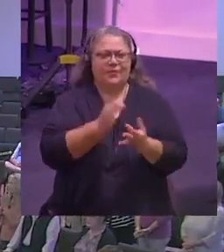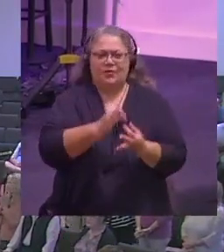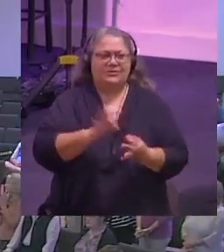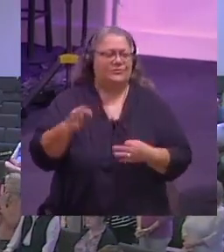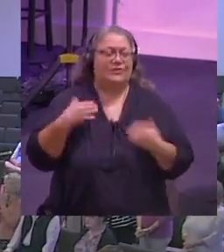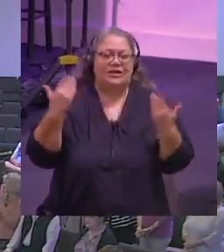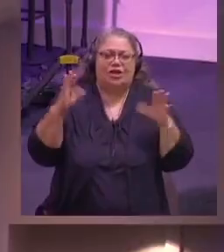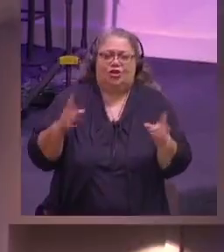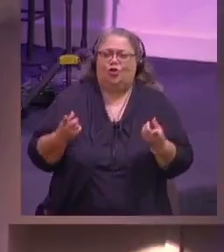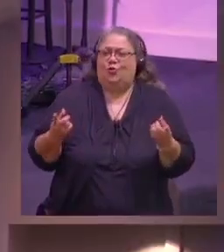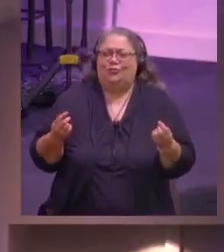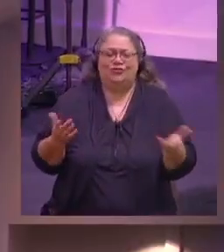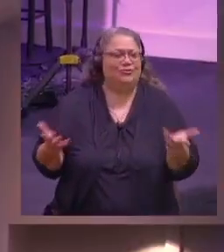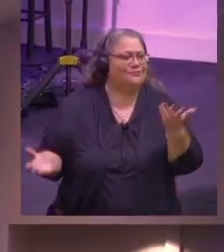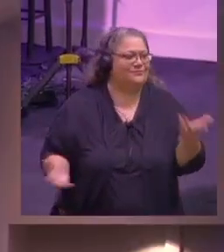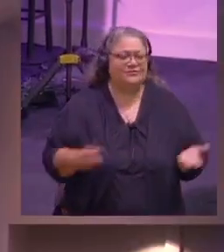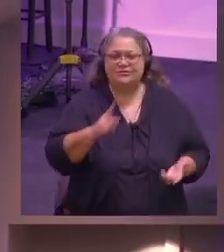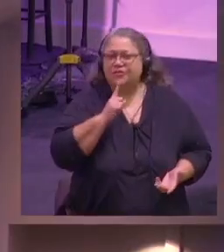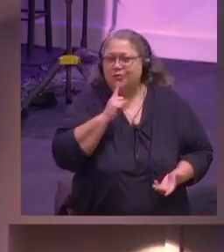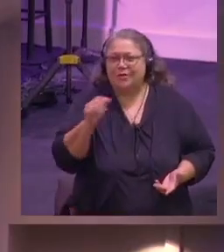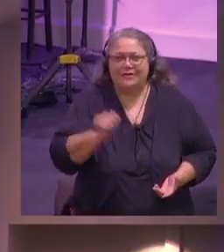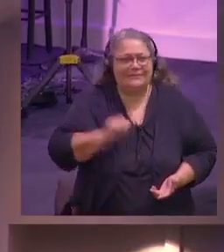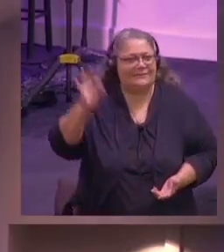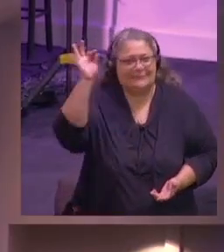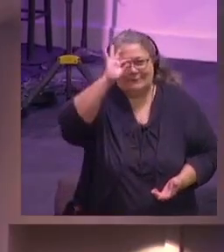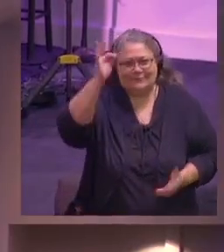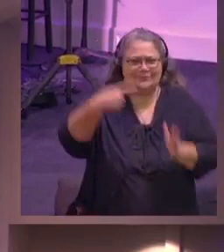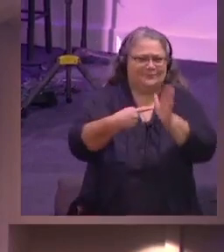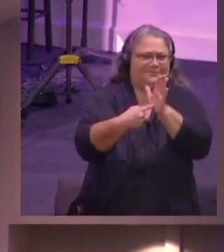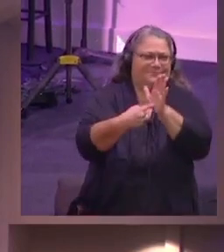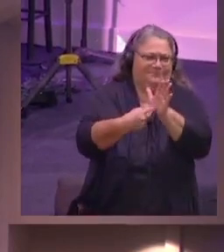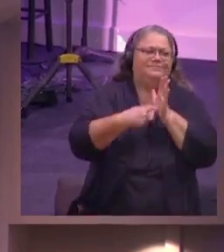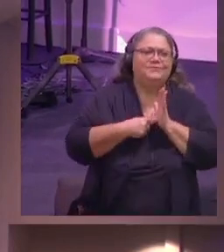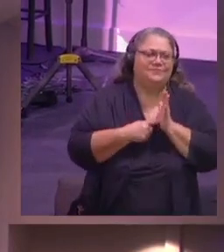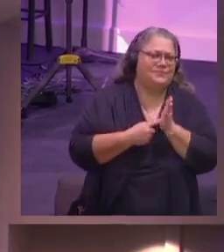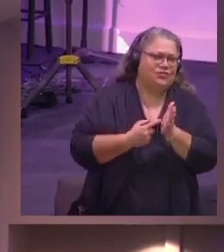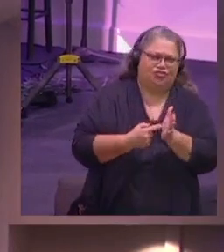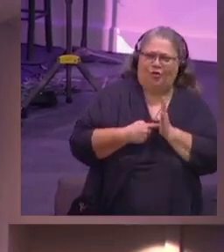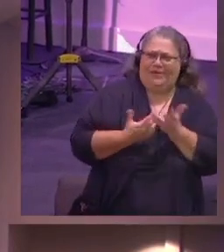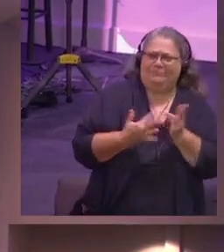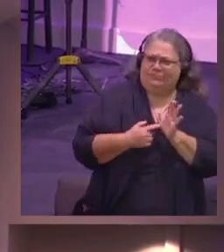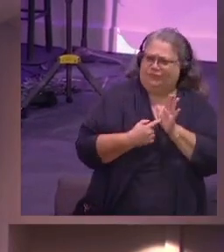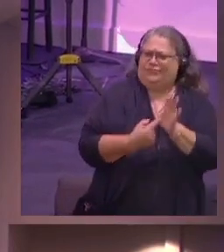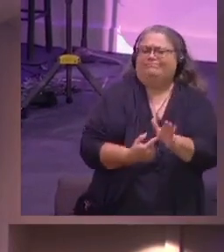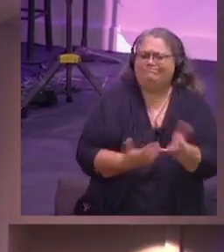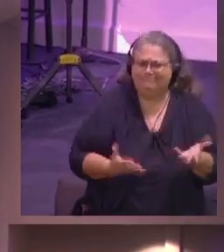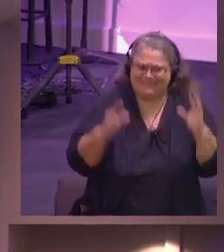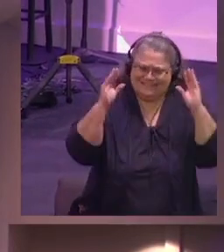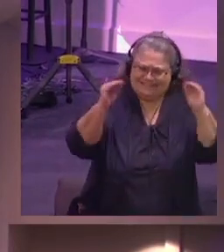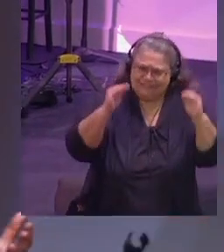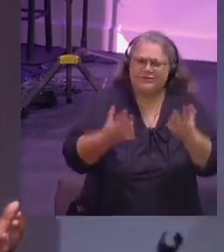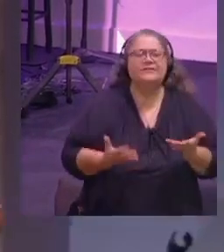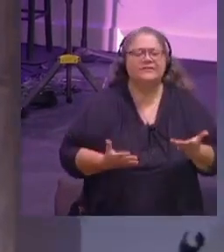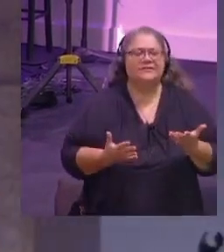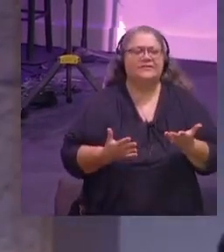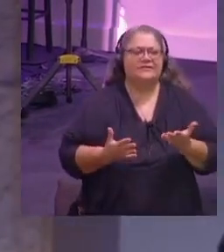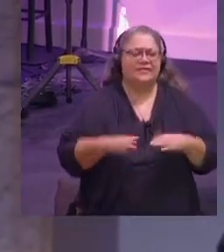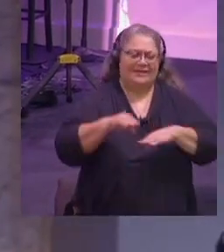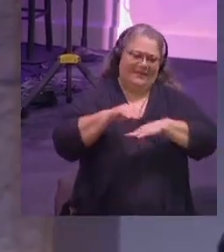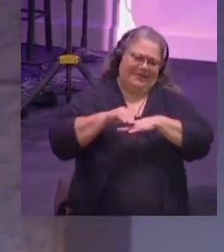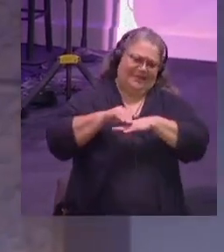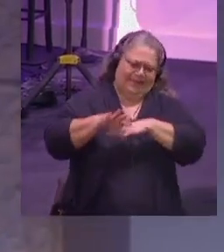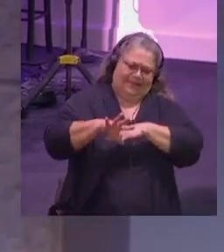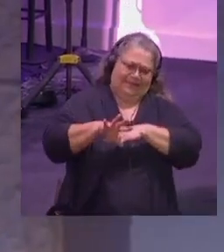do. I literally don't know what to do. Would you reveal it to me? Would you show me? Would you teach me? Would you advise me?